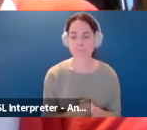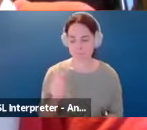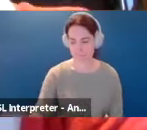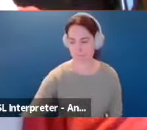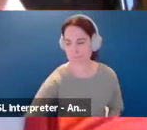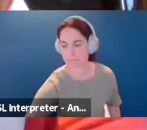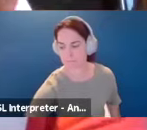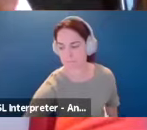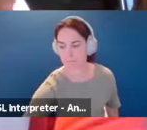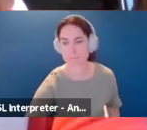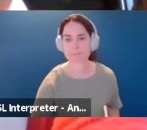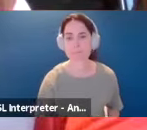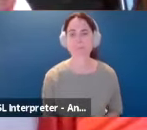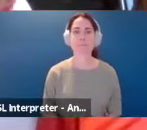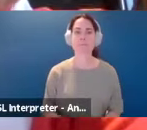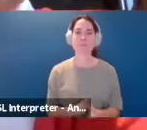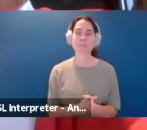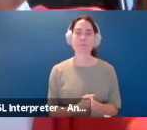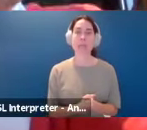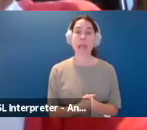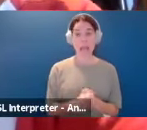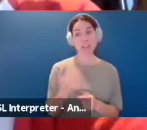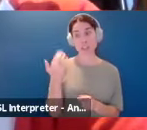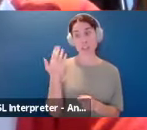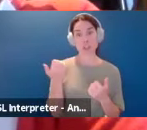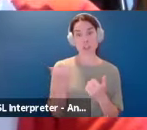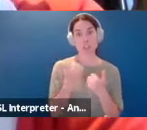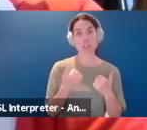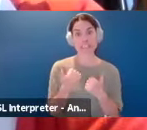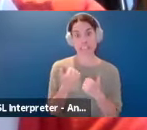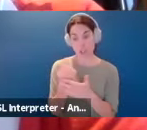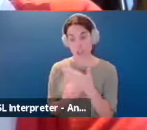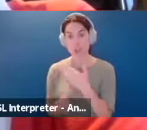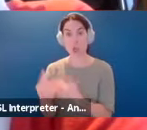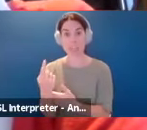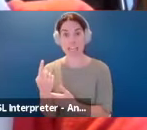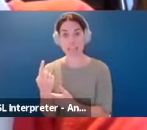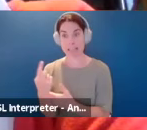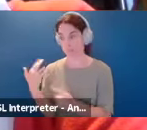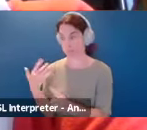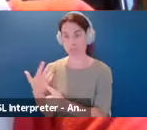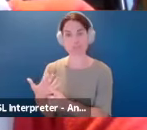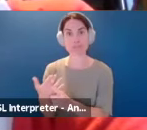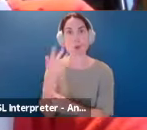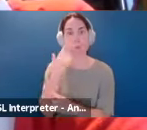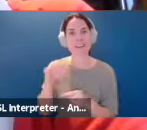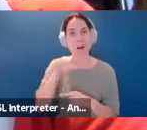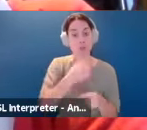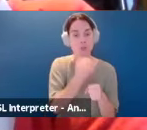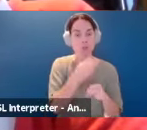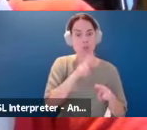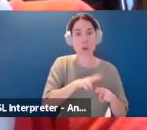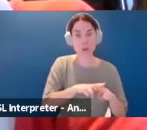commitment and i came out of a solitary just after george floyd had been murdered and i knew that i would have to address this topic